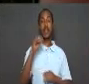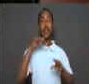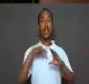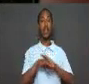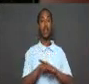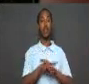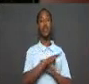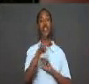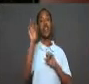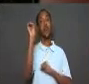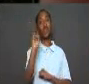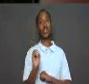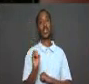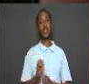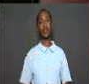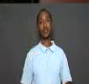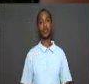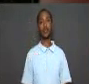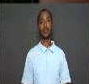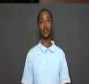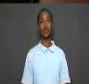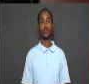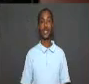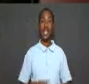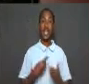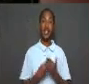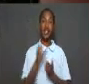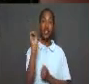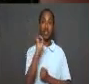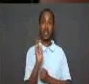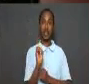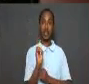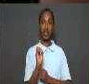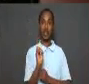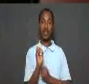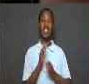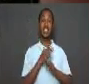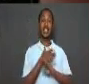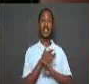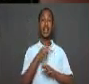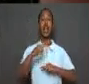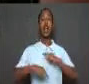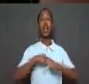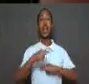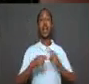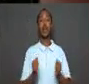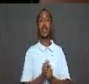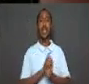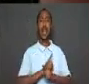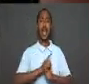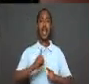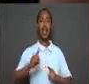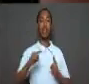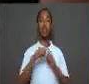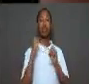into their oxides. These oxides then react with the lining to